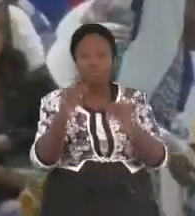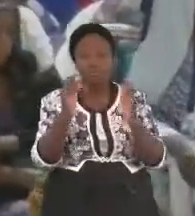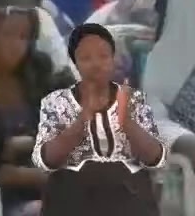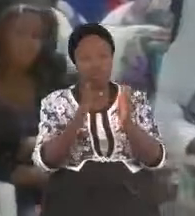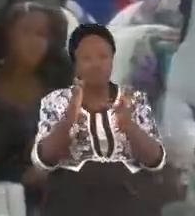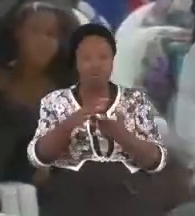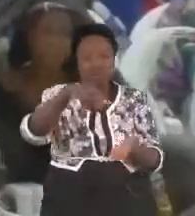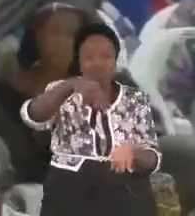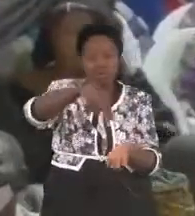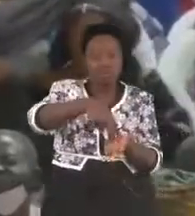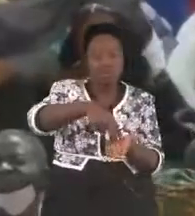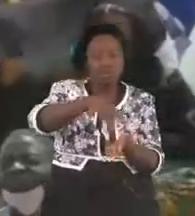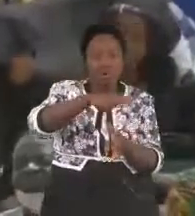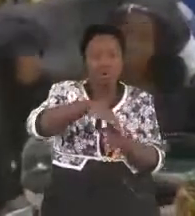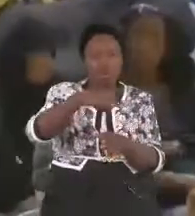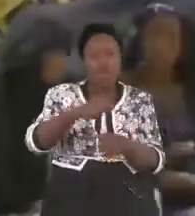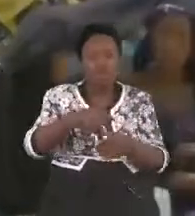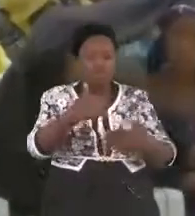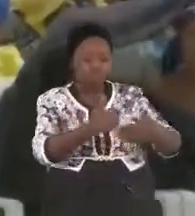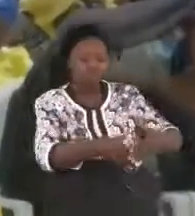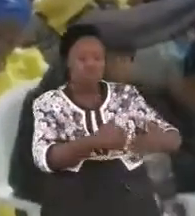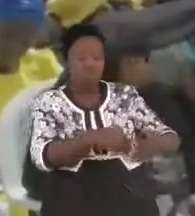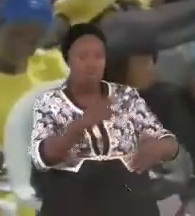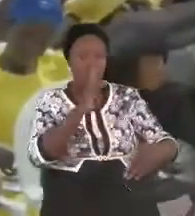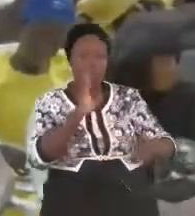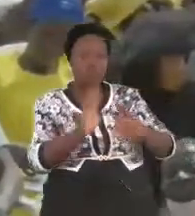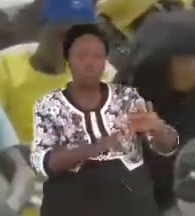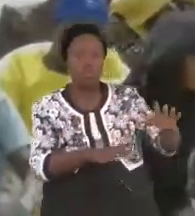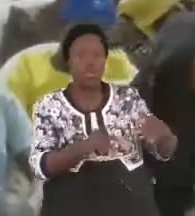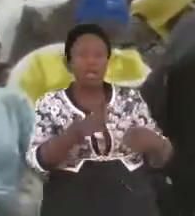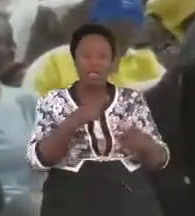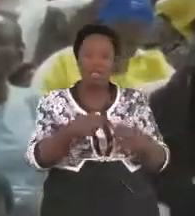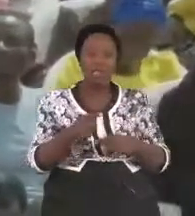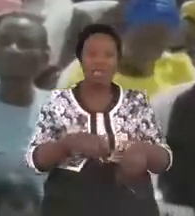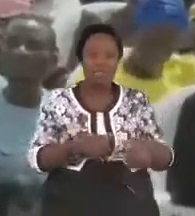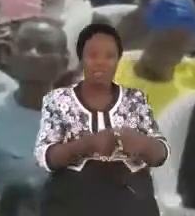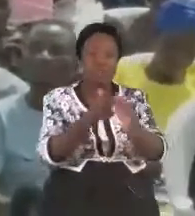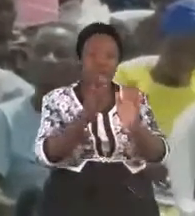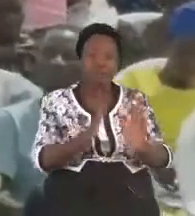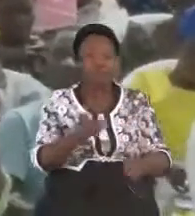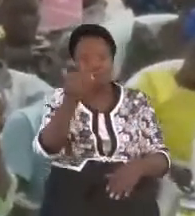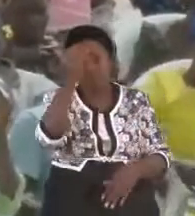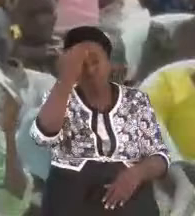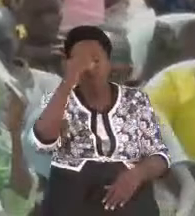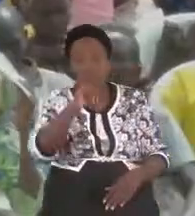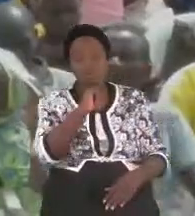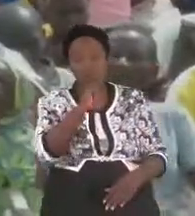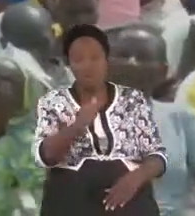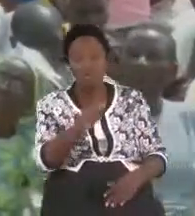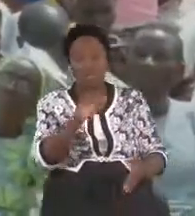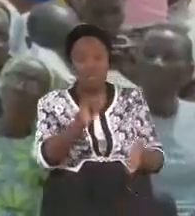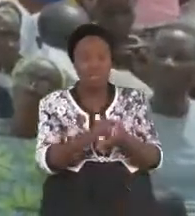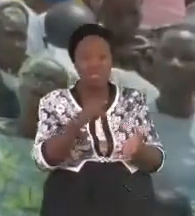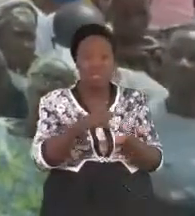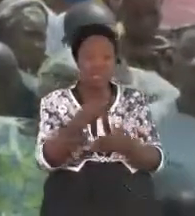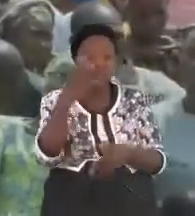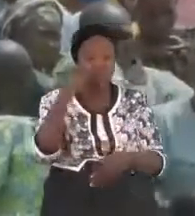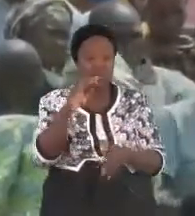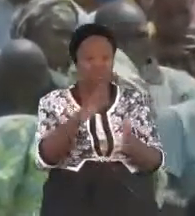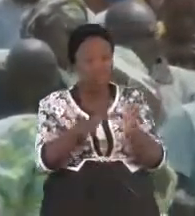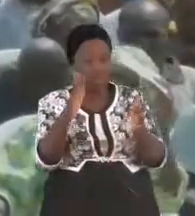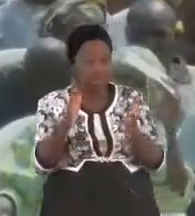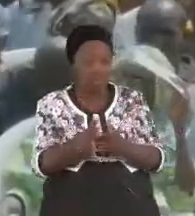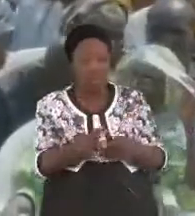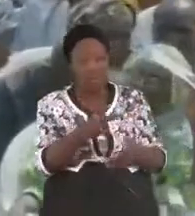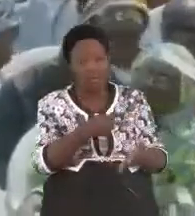the shore, and the disciples knew not that it was Jesus. Look at verse